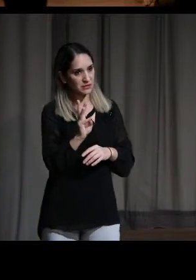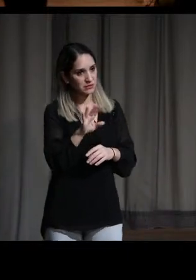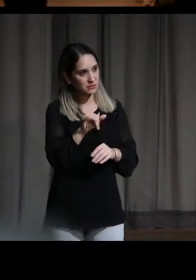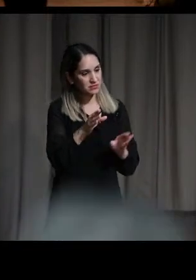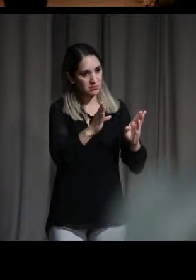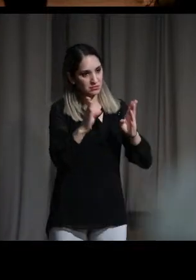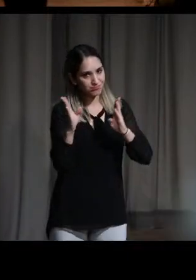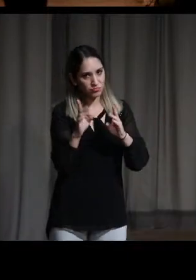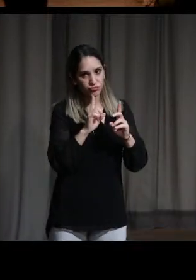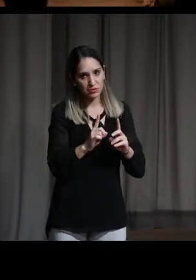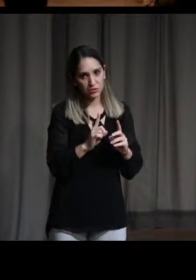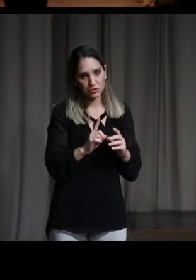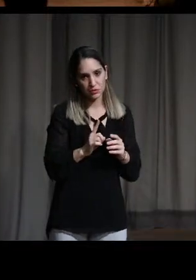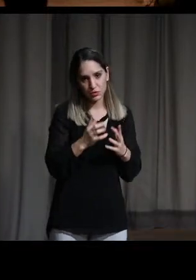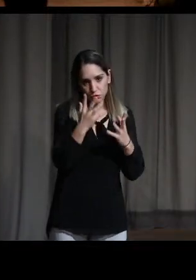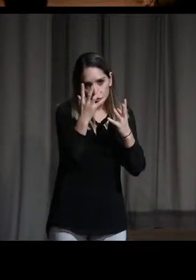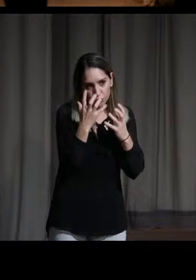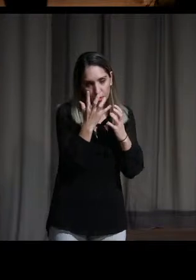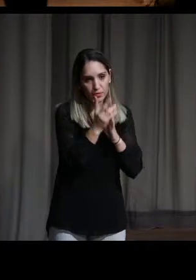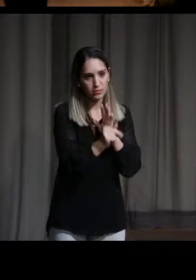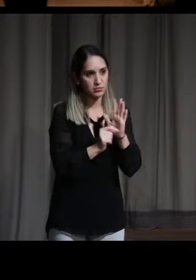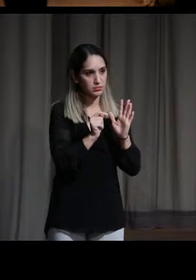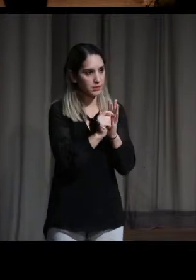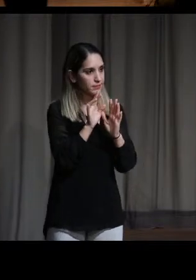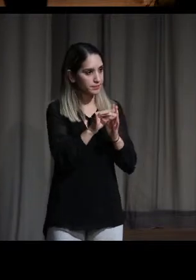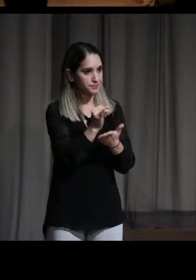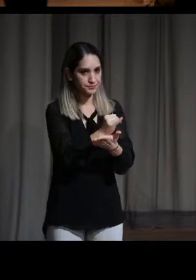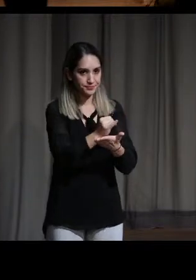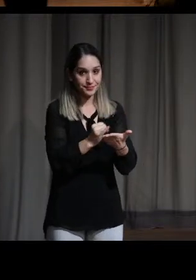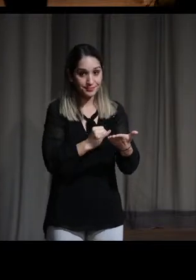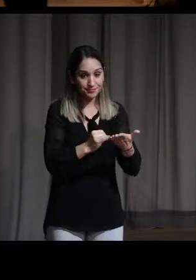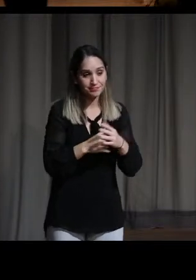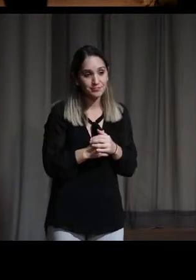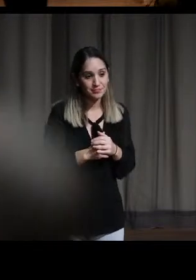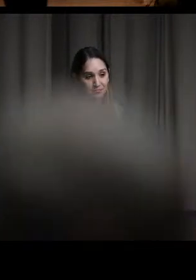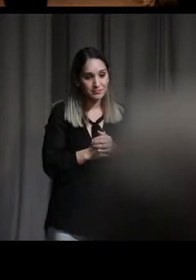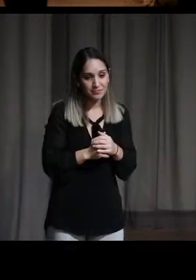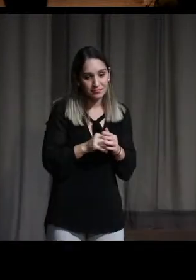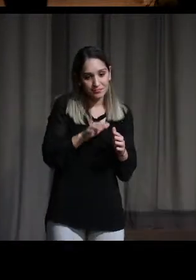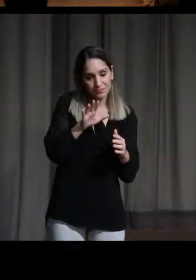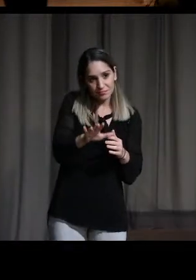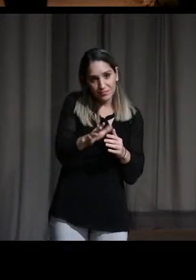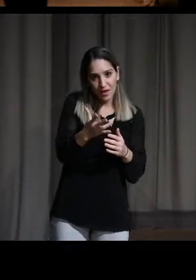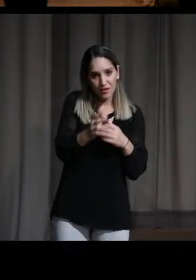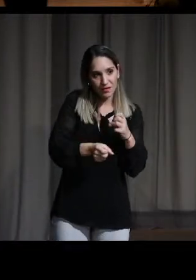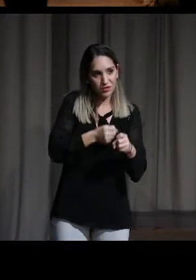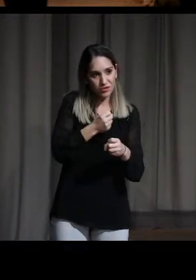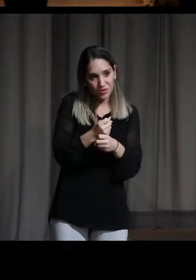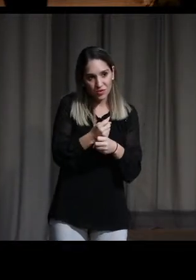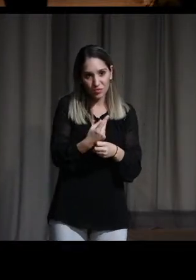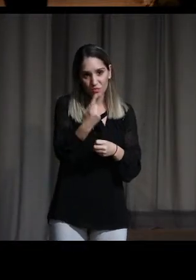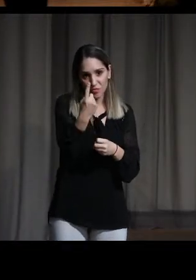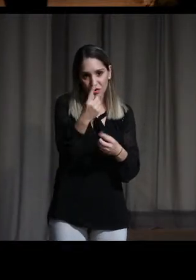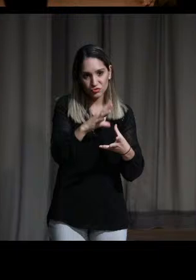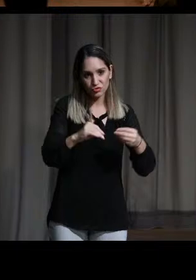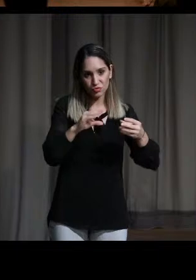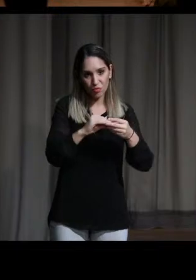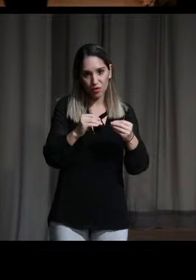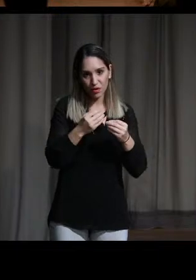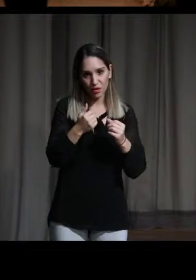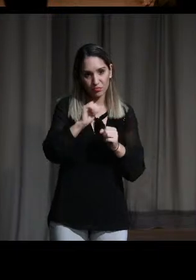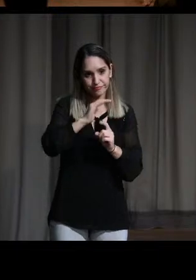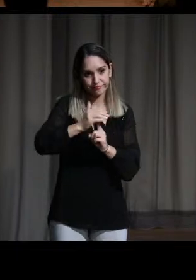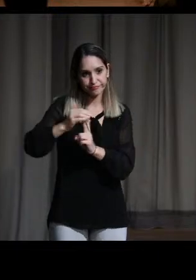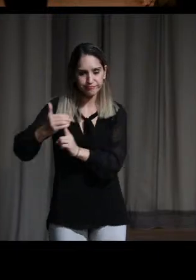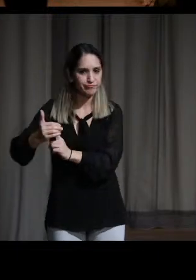in the artistic landscape, and years in which, you know, it's not a uniform story, right? This is a general kind of a trend.